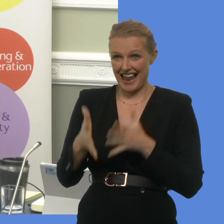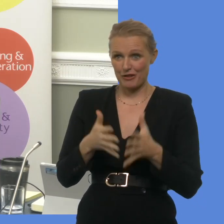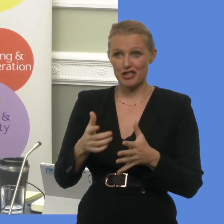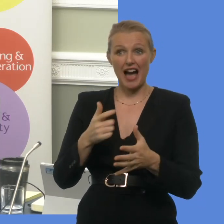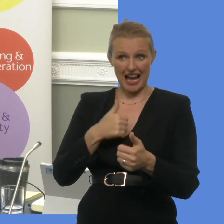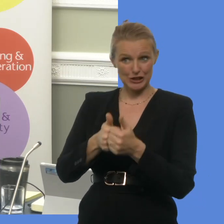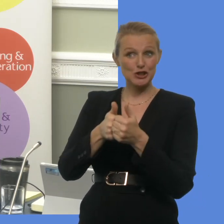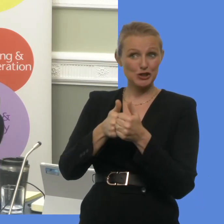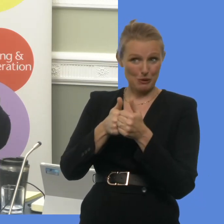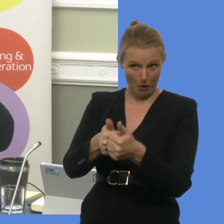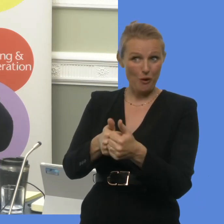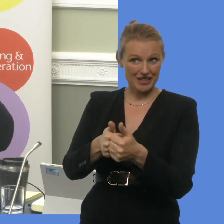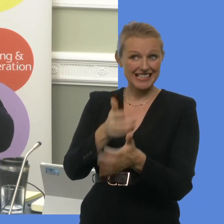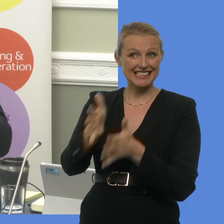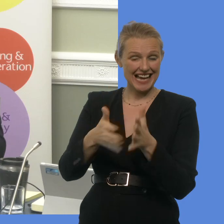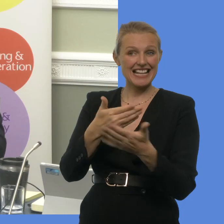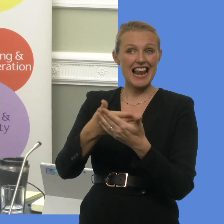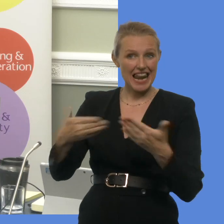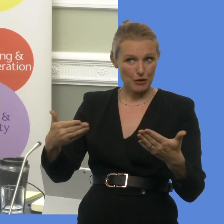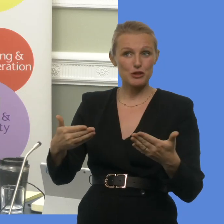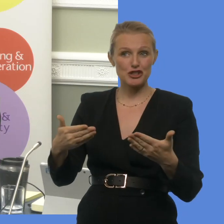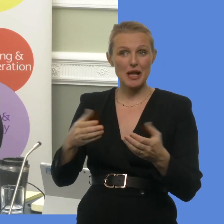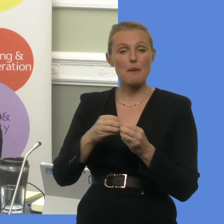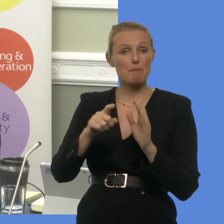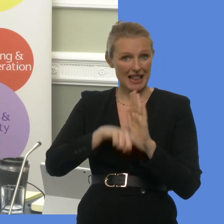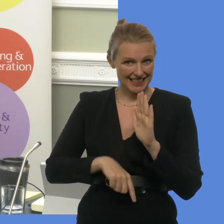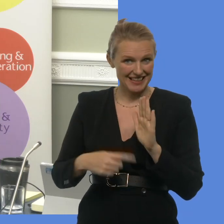support the sign languages bill.